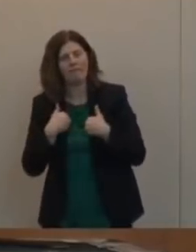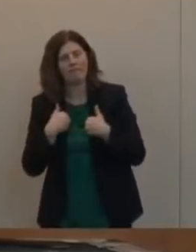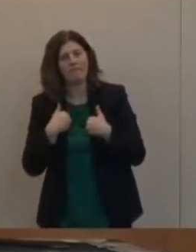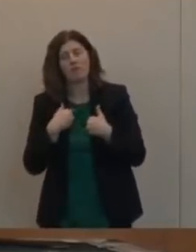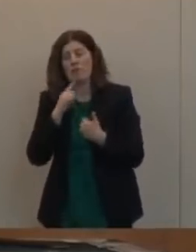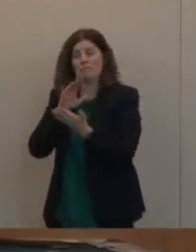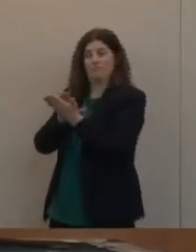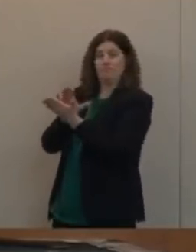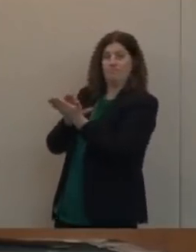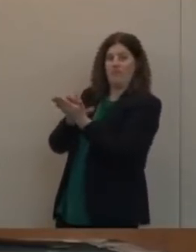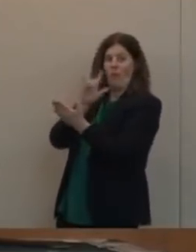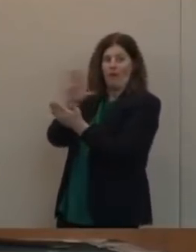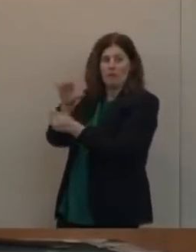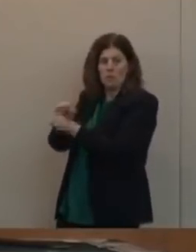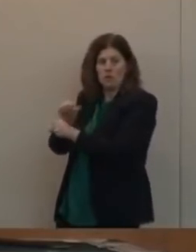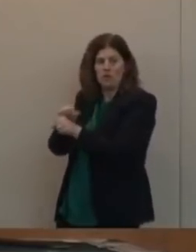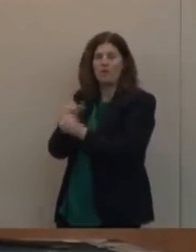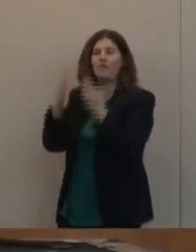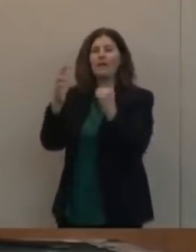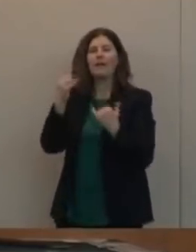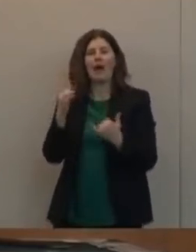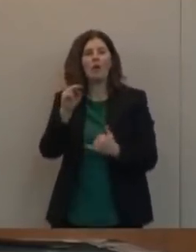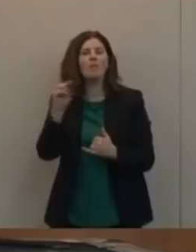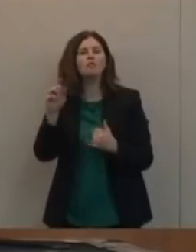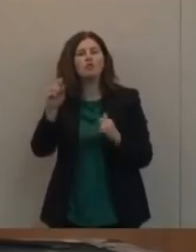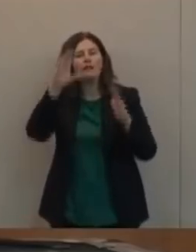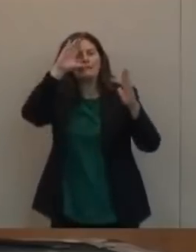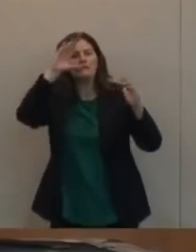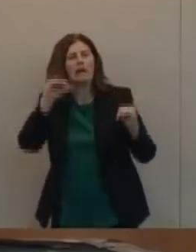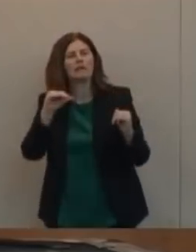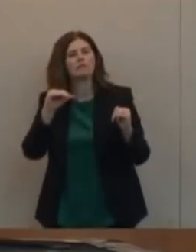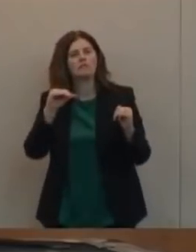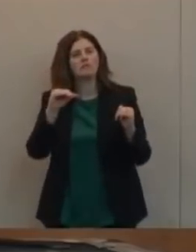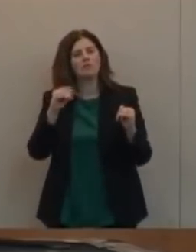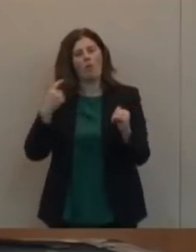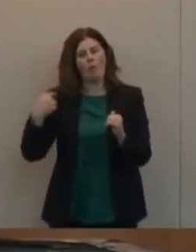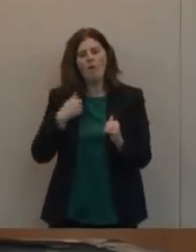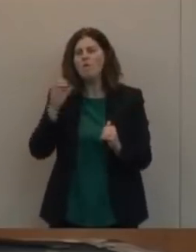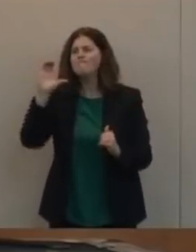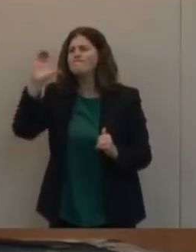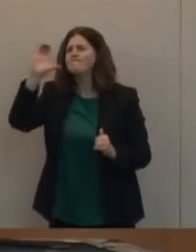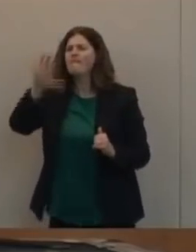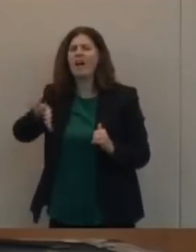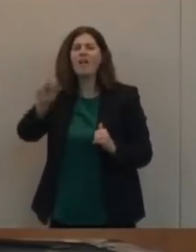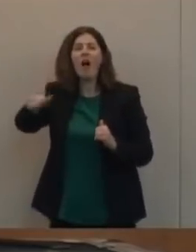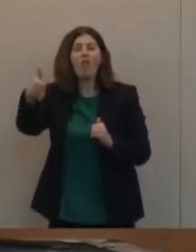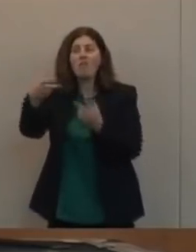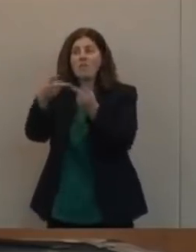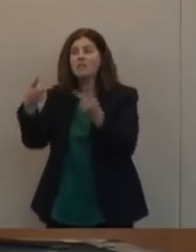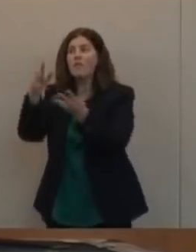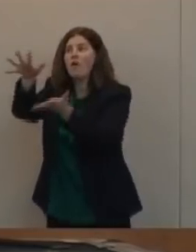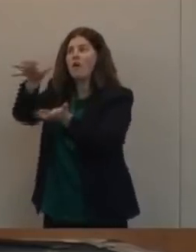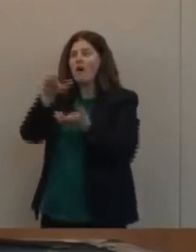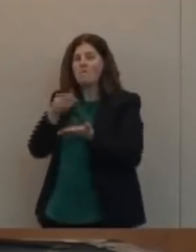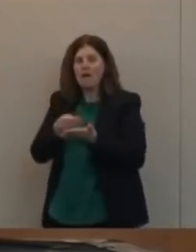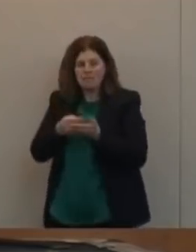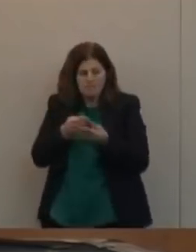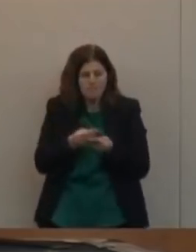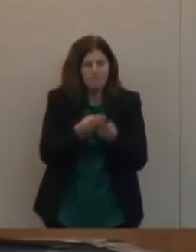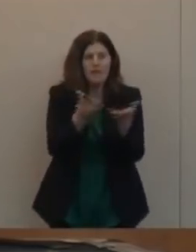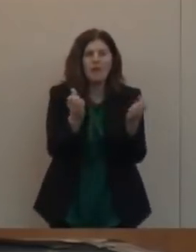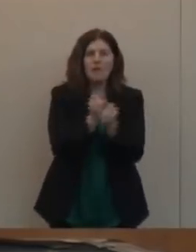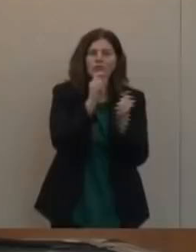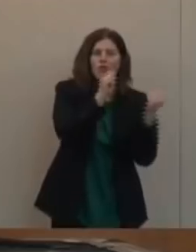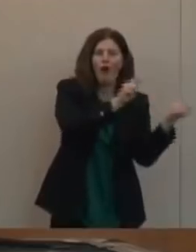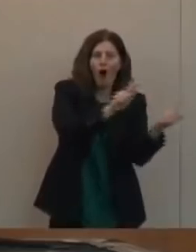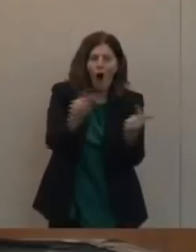really applaud that effort. And now New Mexicans should expect, in short order, we will find other places to leverage and make sure that everyone